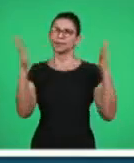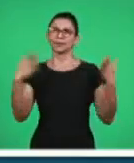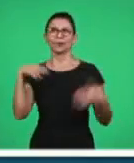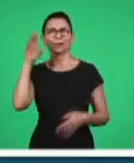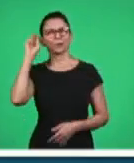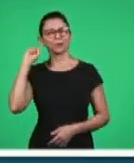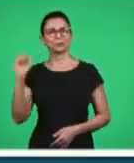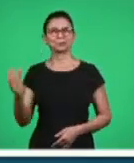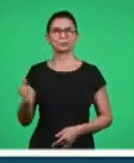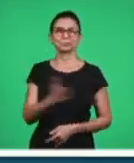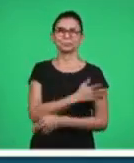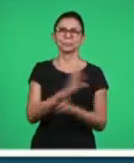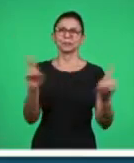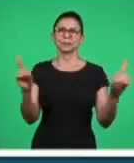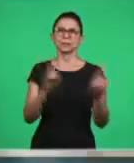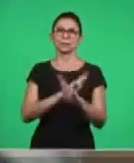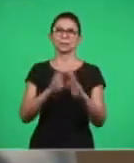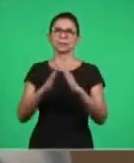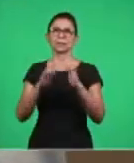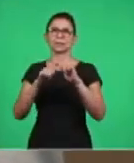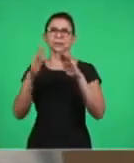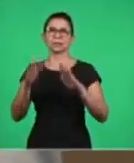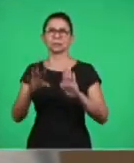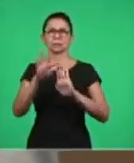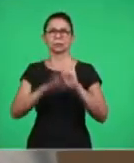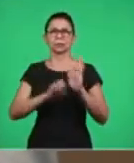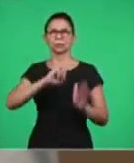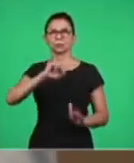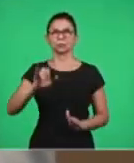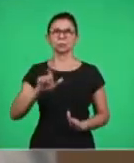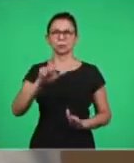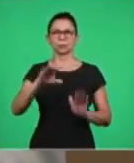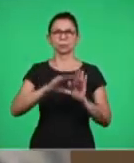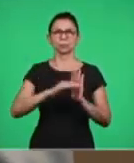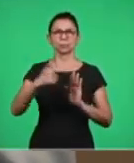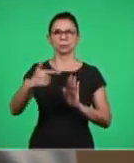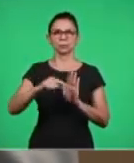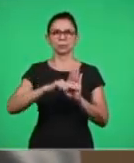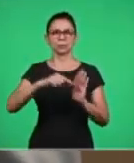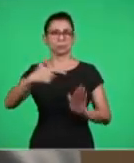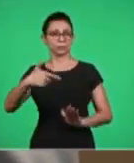It's related to the church, the biblical text in Joel. Joel